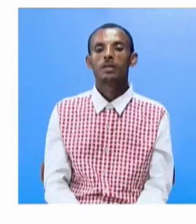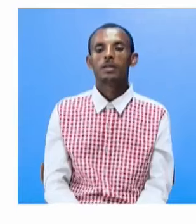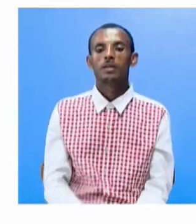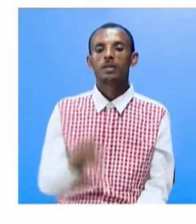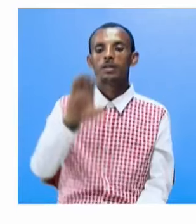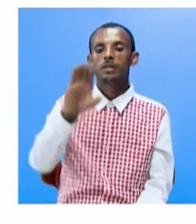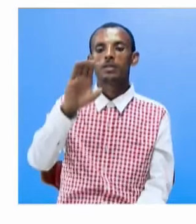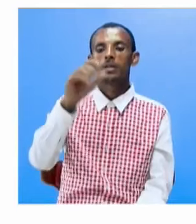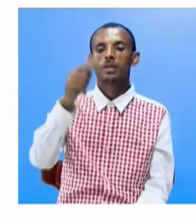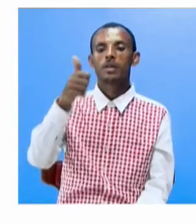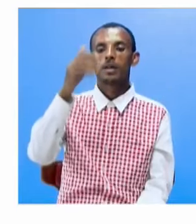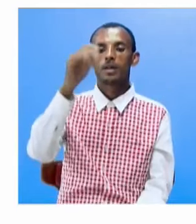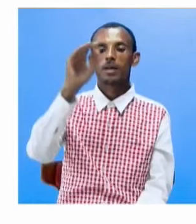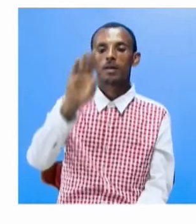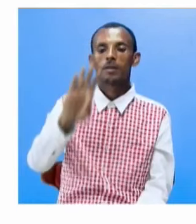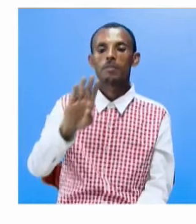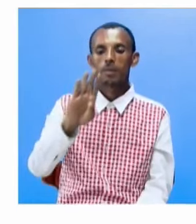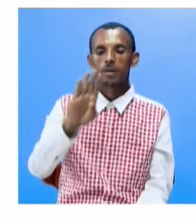CAB